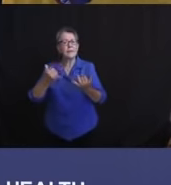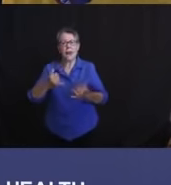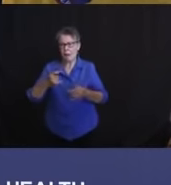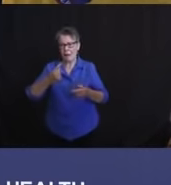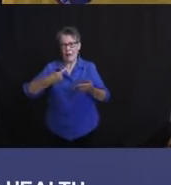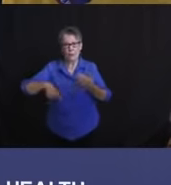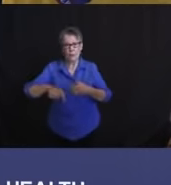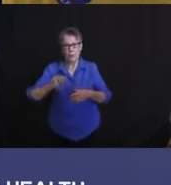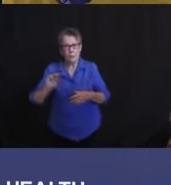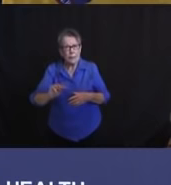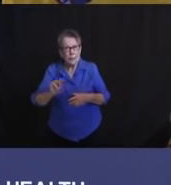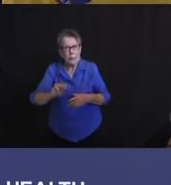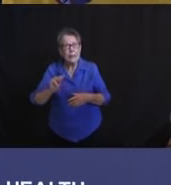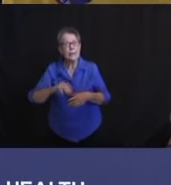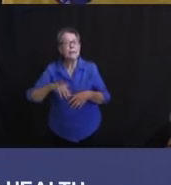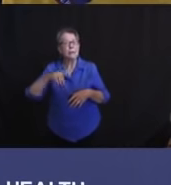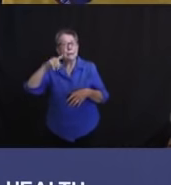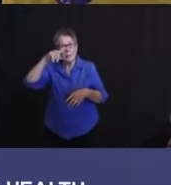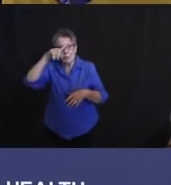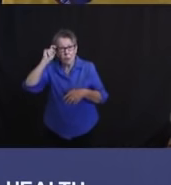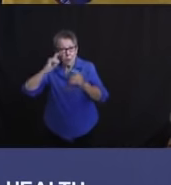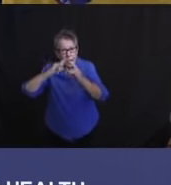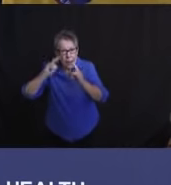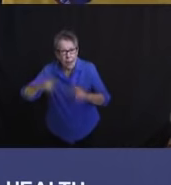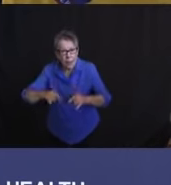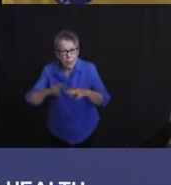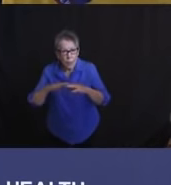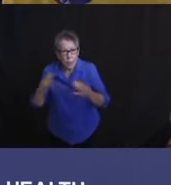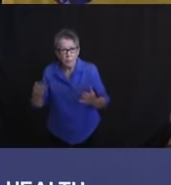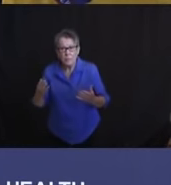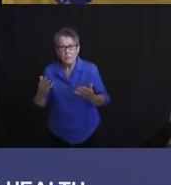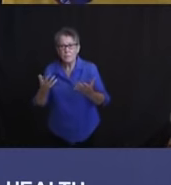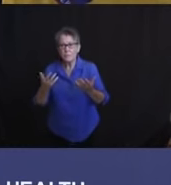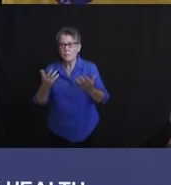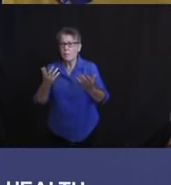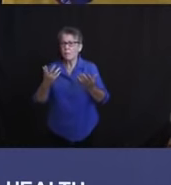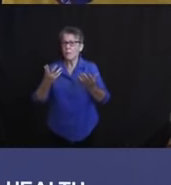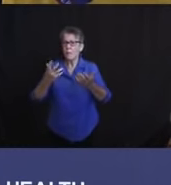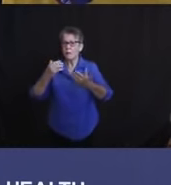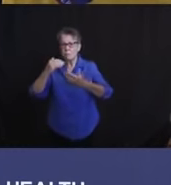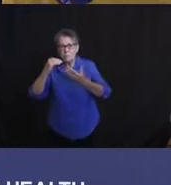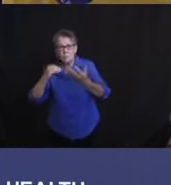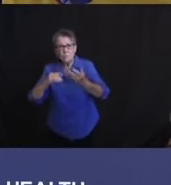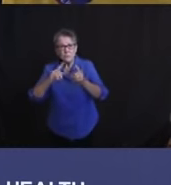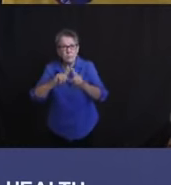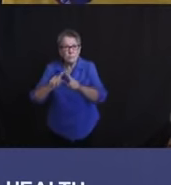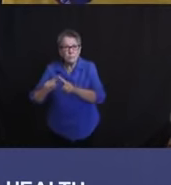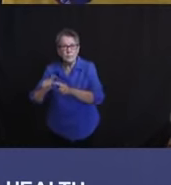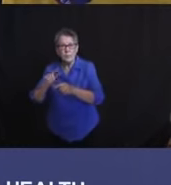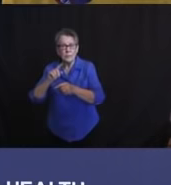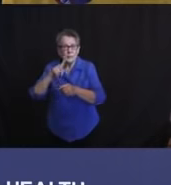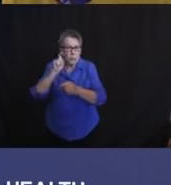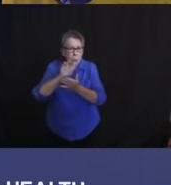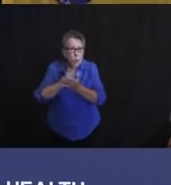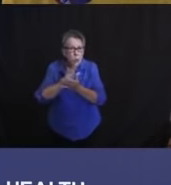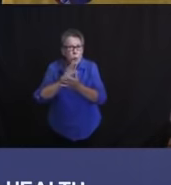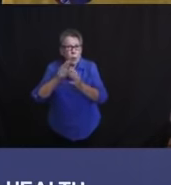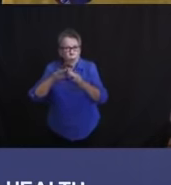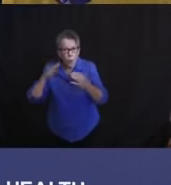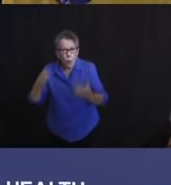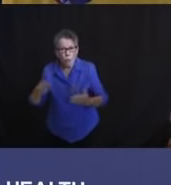or people protesting? And if not, is it time? I mean, why are there still outdoor gathering limits if we have that evidence?